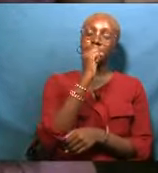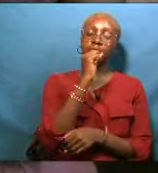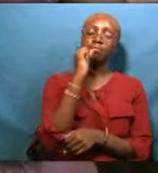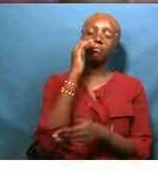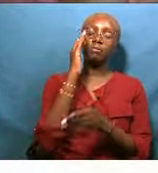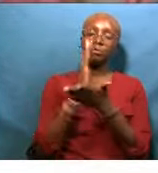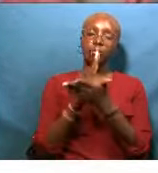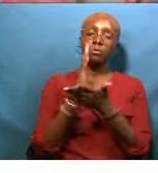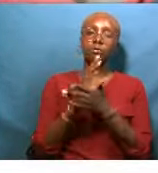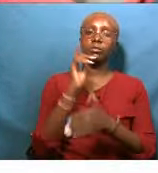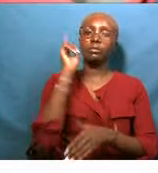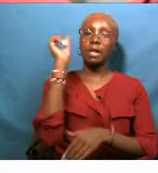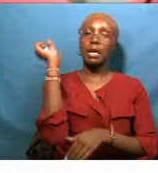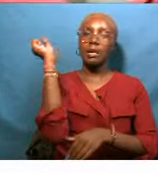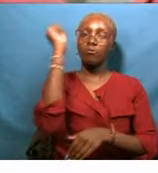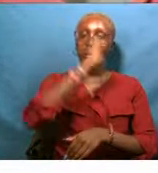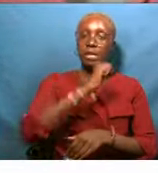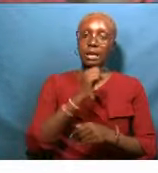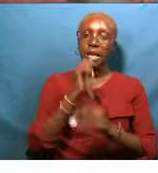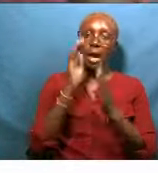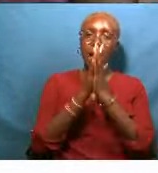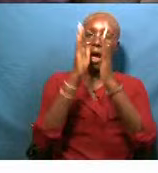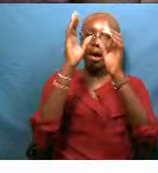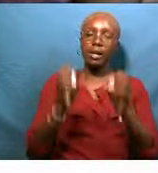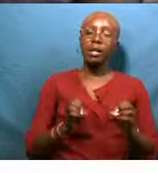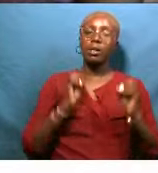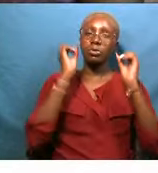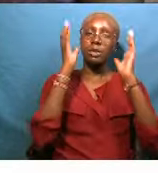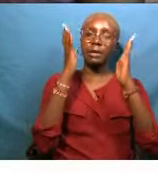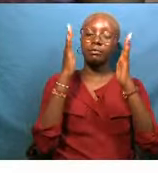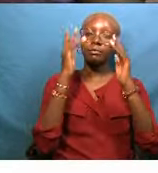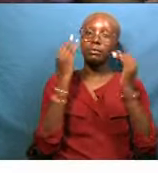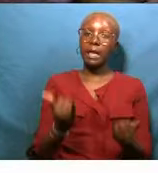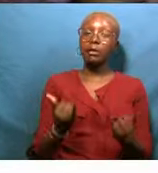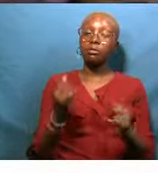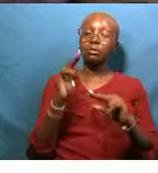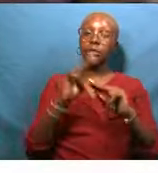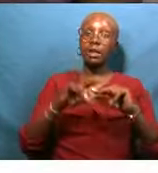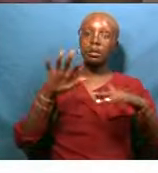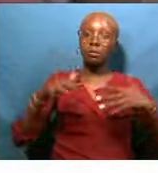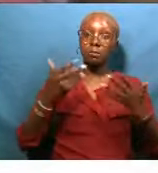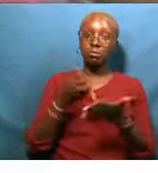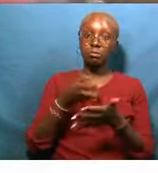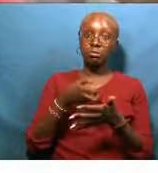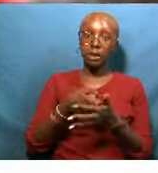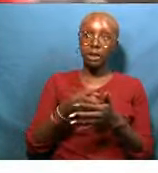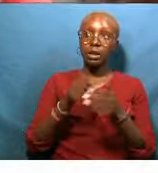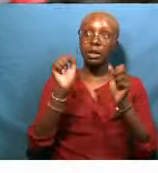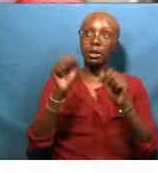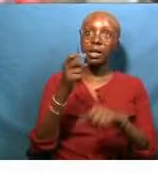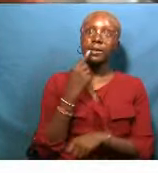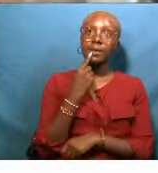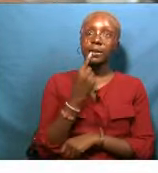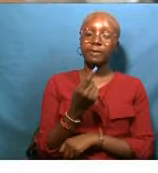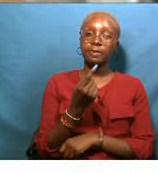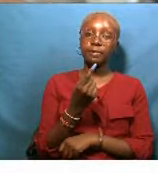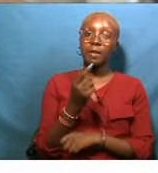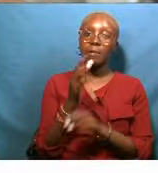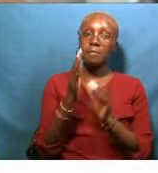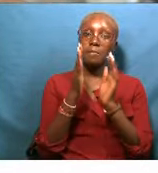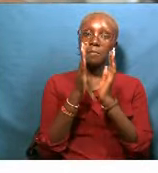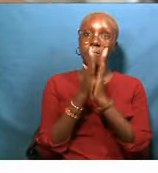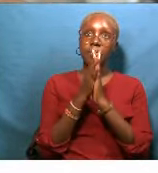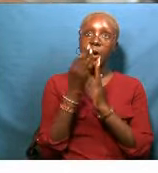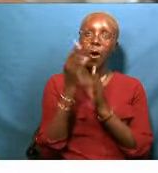risen indeed. Hallelujah. Amen. As we sit or kneel, we can say the prayer